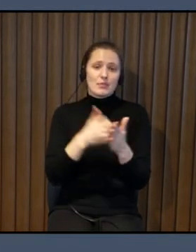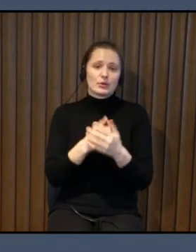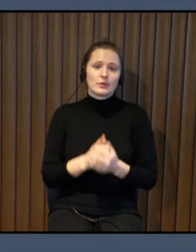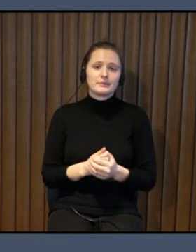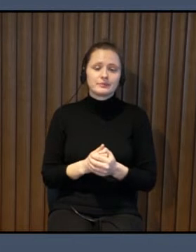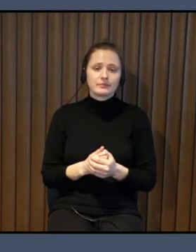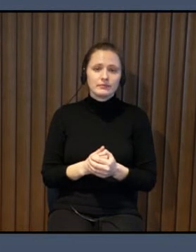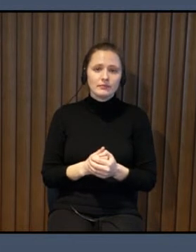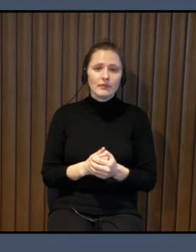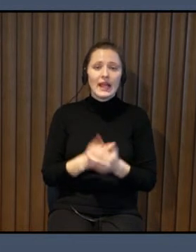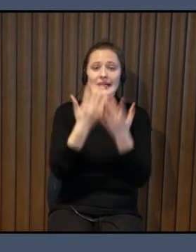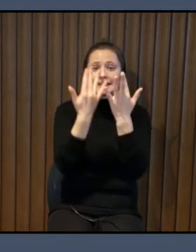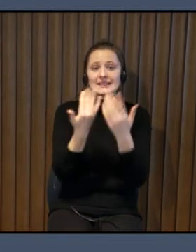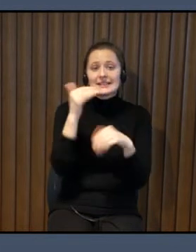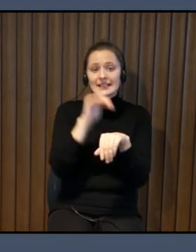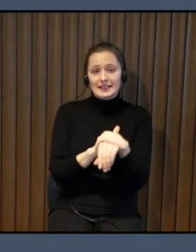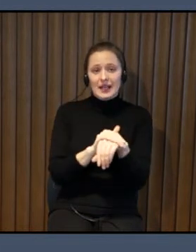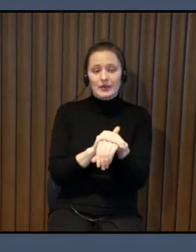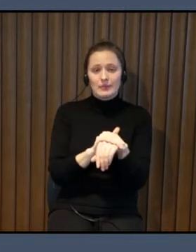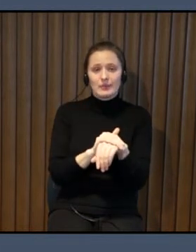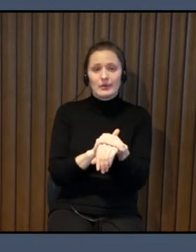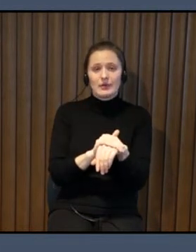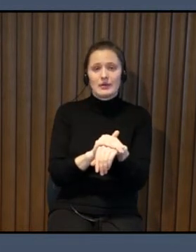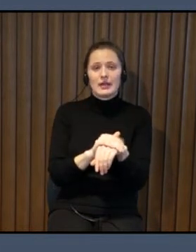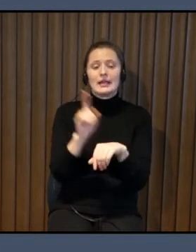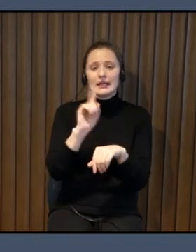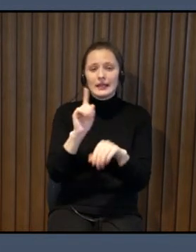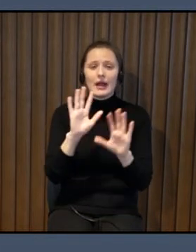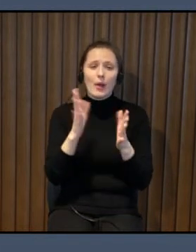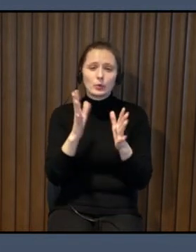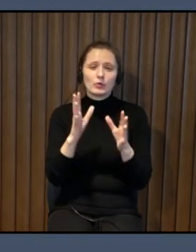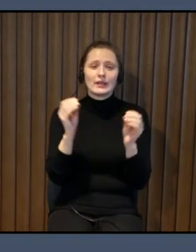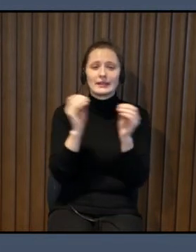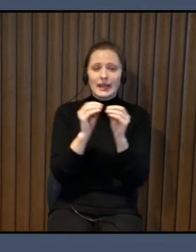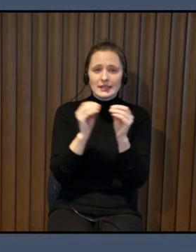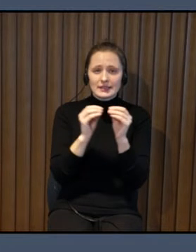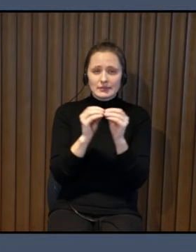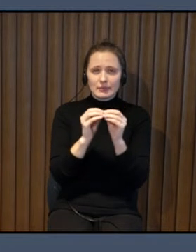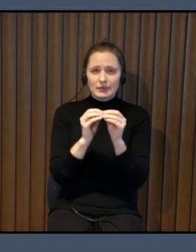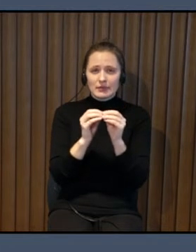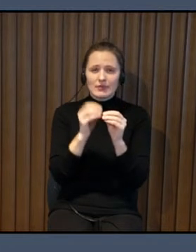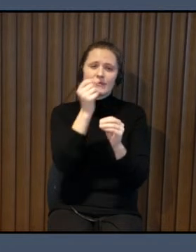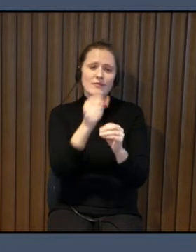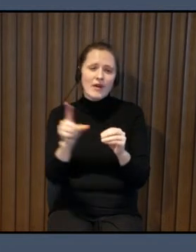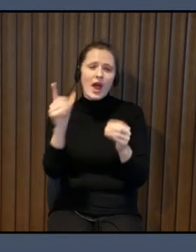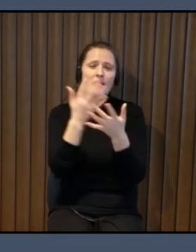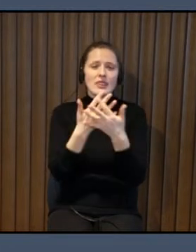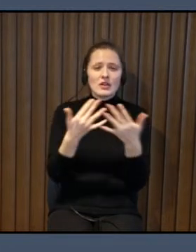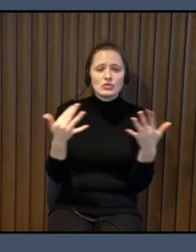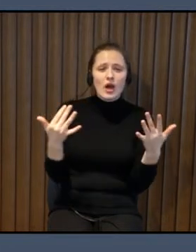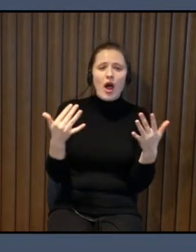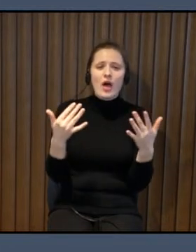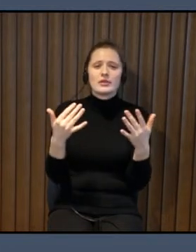questioning constantly people with vision impairments to take decisions on best solutions. Riga